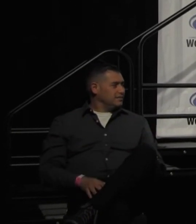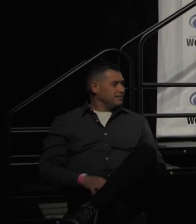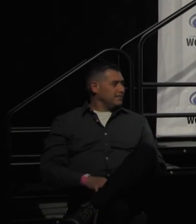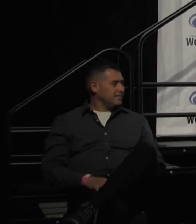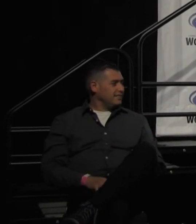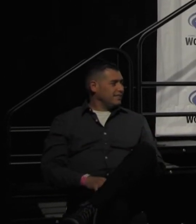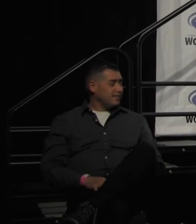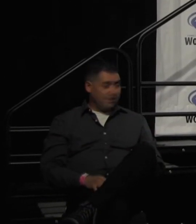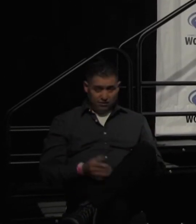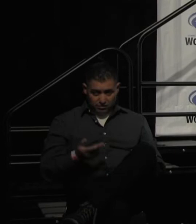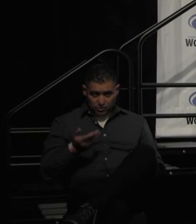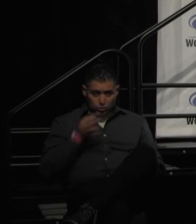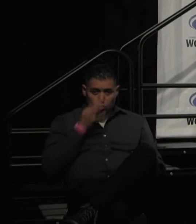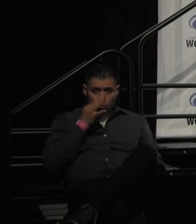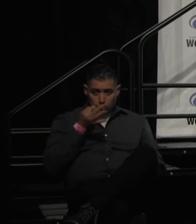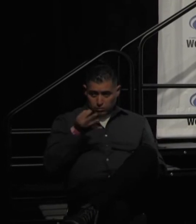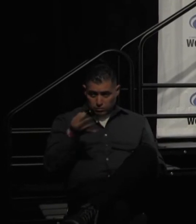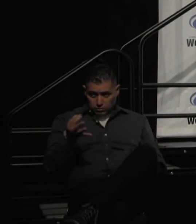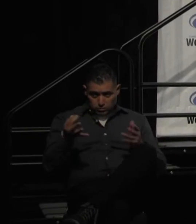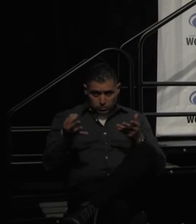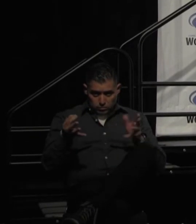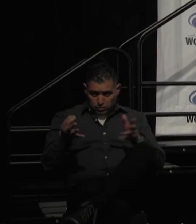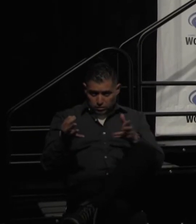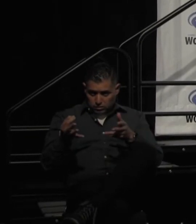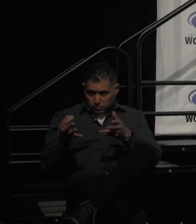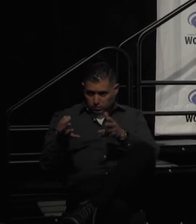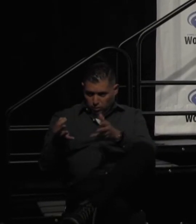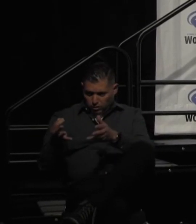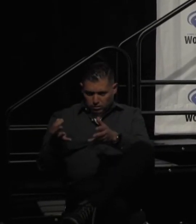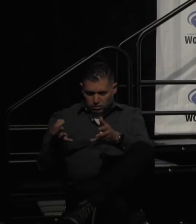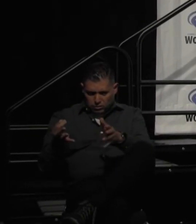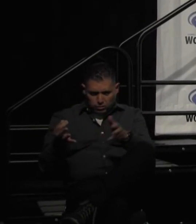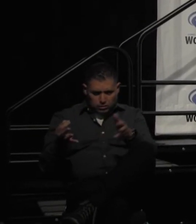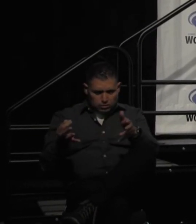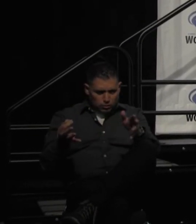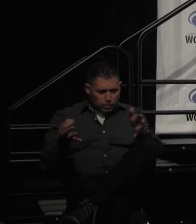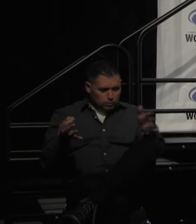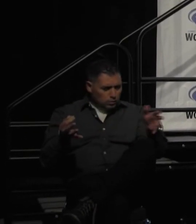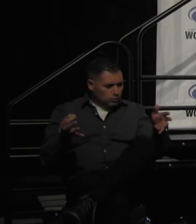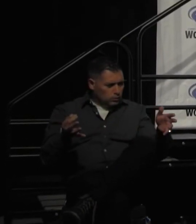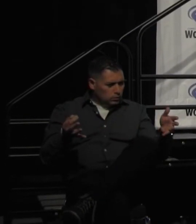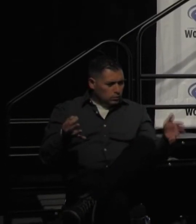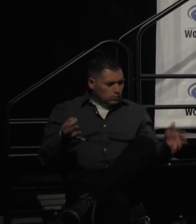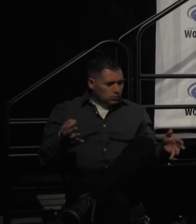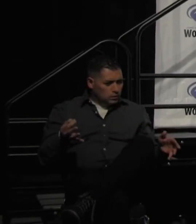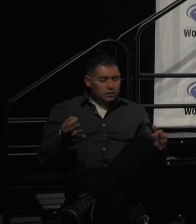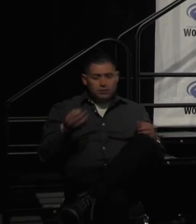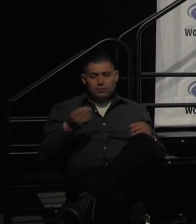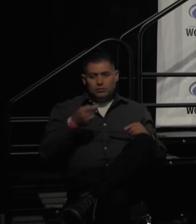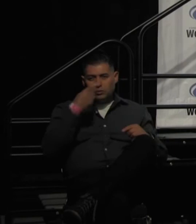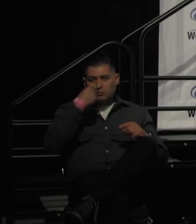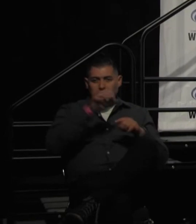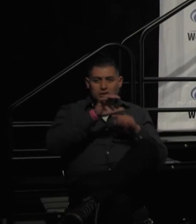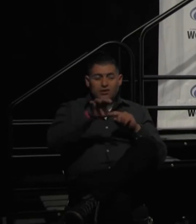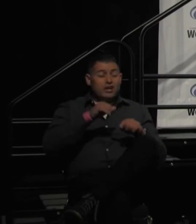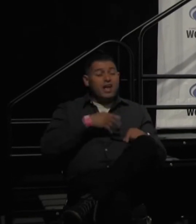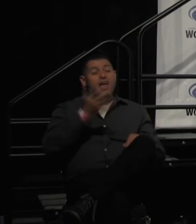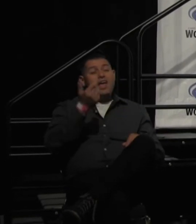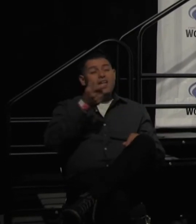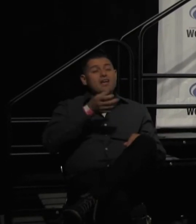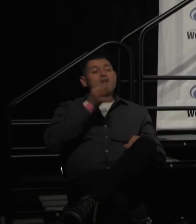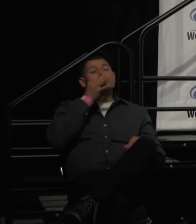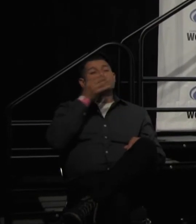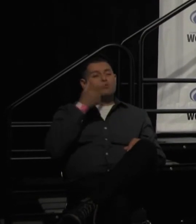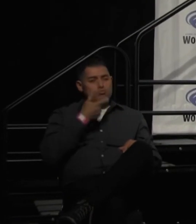You don't want any? You don't want any? You don't want any? What? Finally, the Chicano cameraman, we show, hey, welcome to the